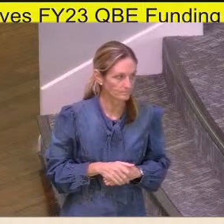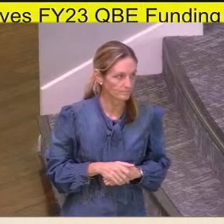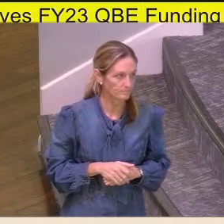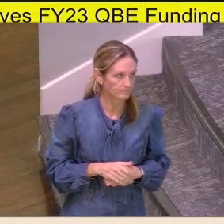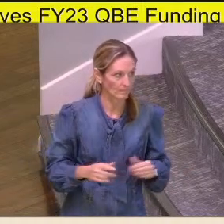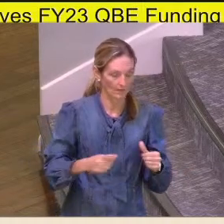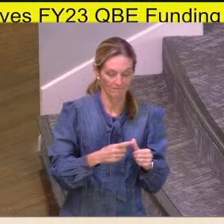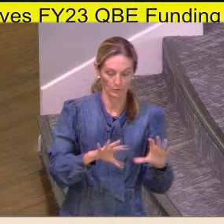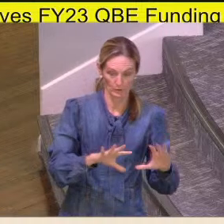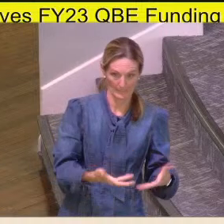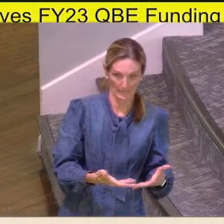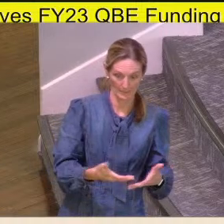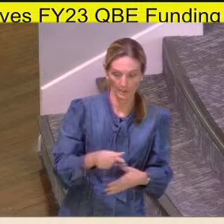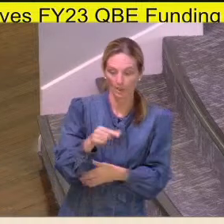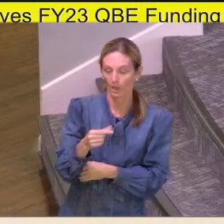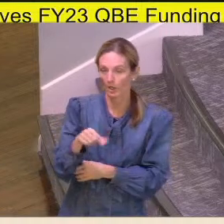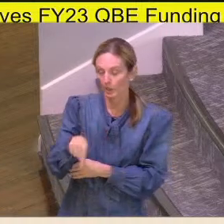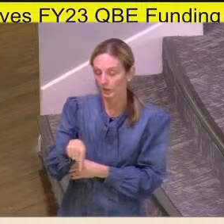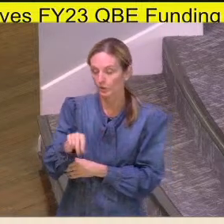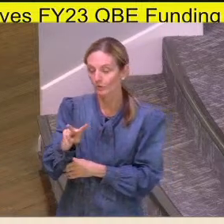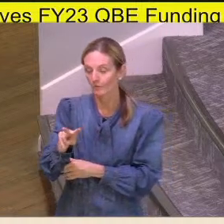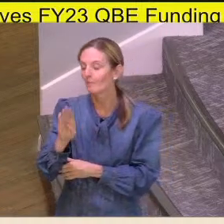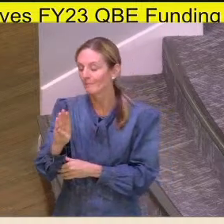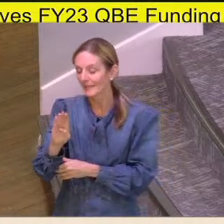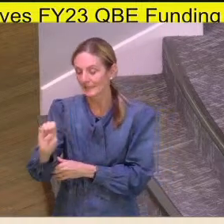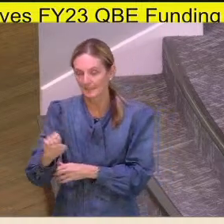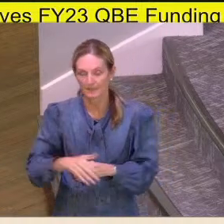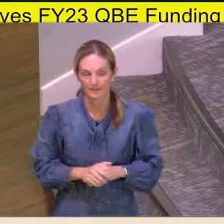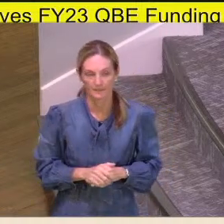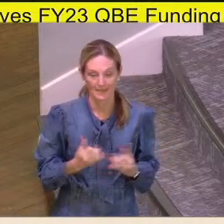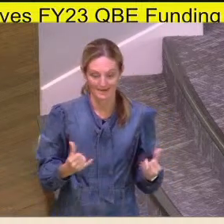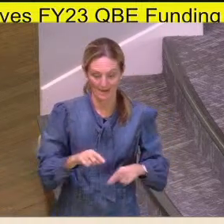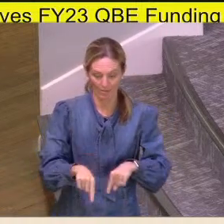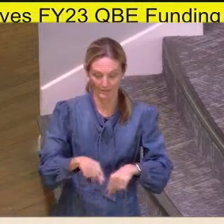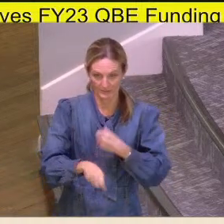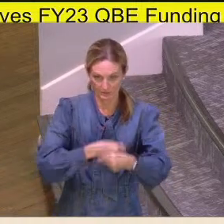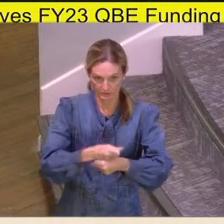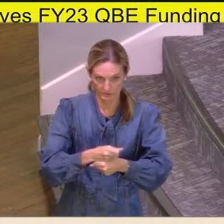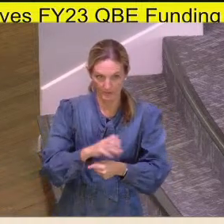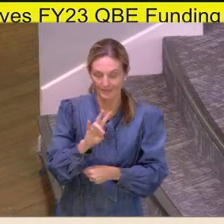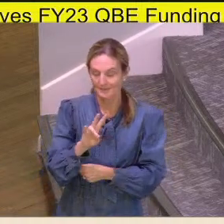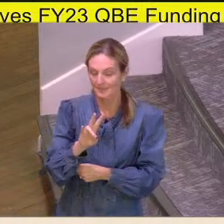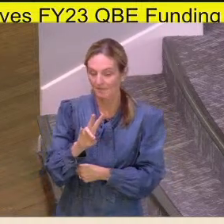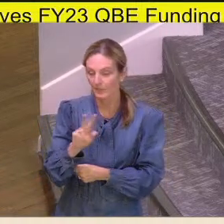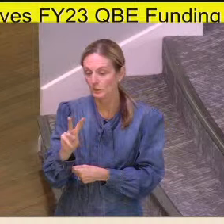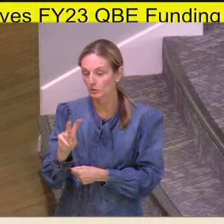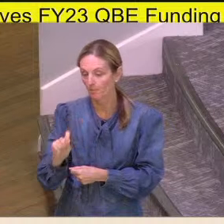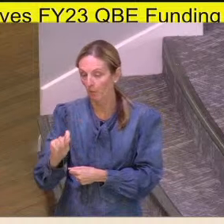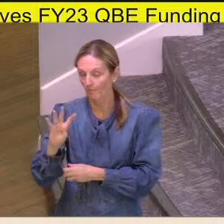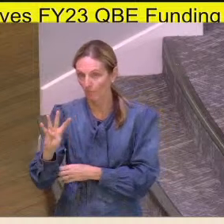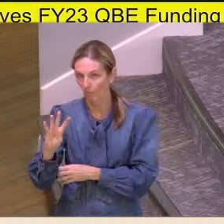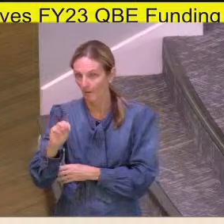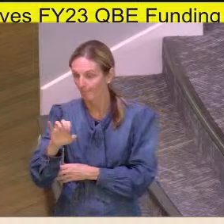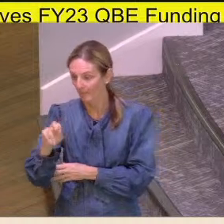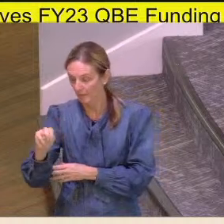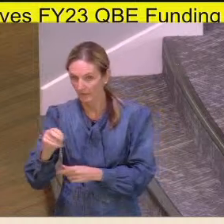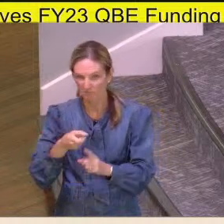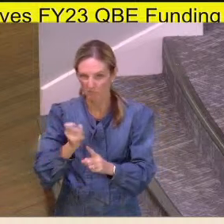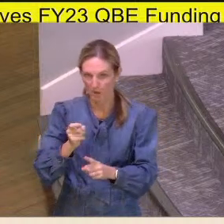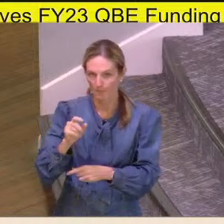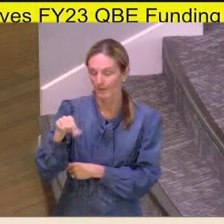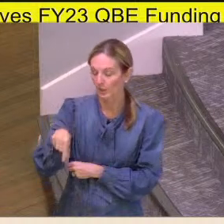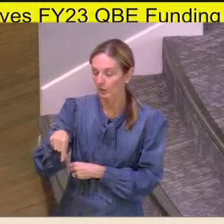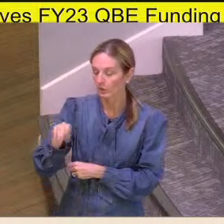First category, QBE. This year we're slated to get $72.4 million of QBE money, and that's